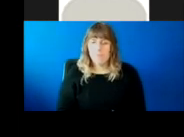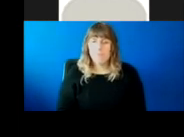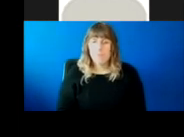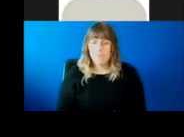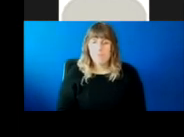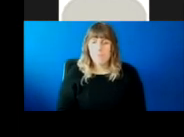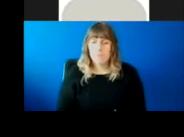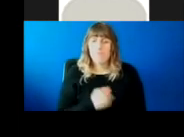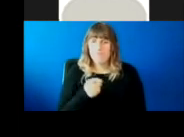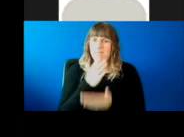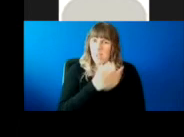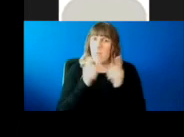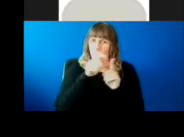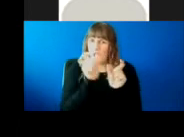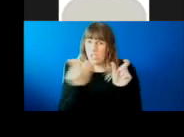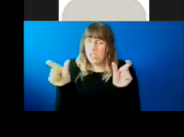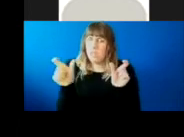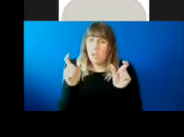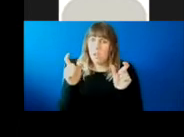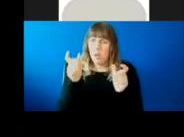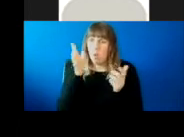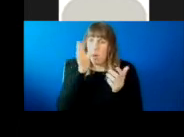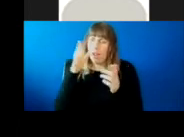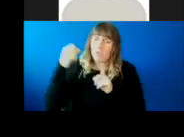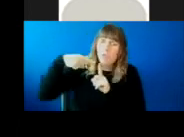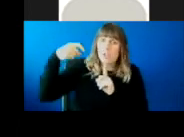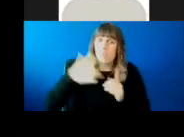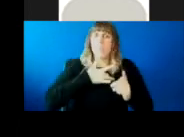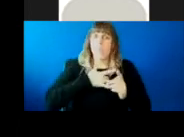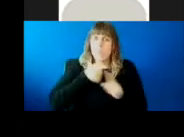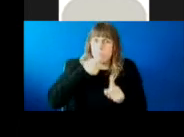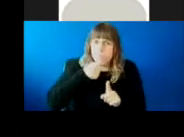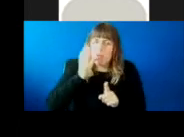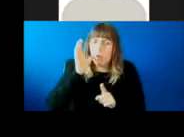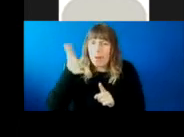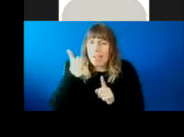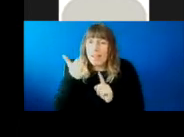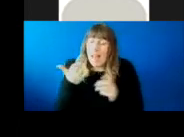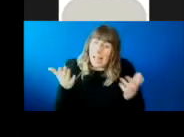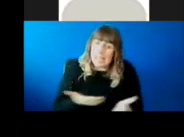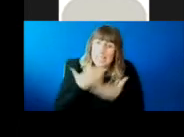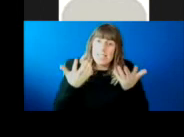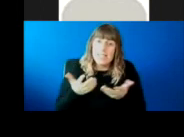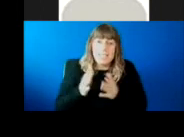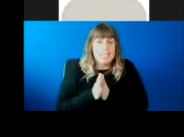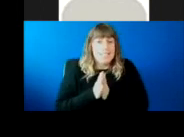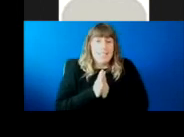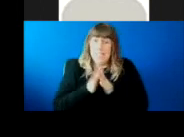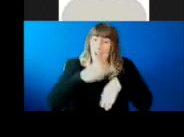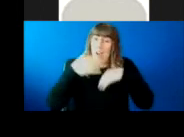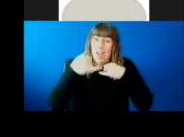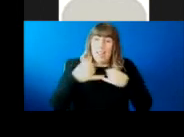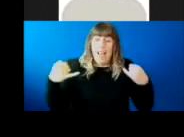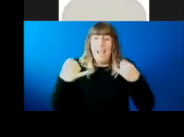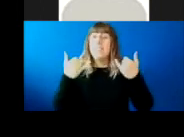that there's words that are triggering, I gather, for I guess, I mean, God love them. These platforms are starting to